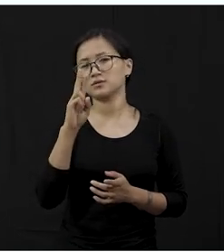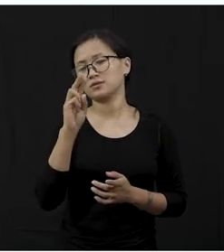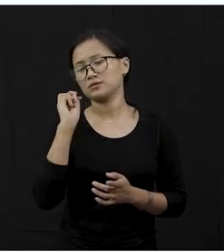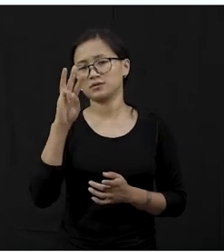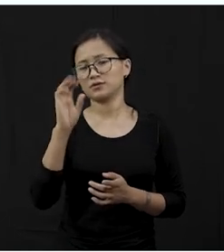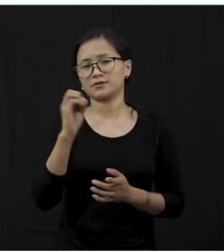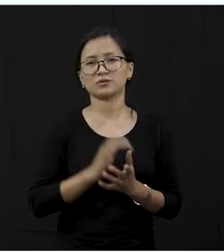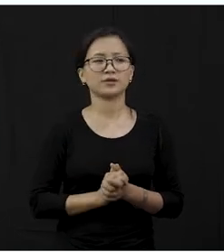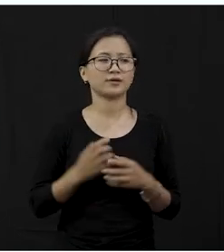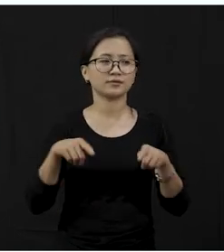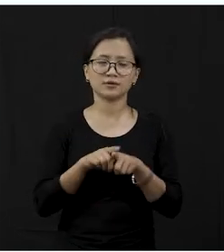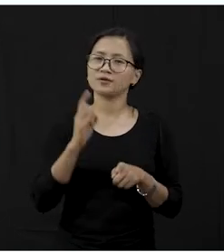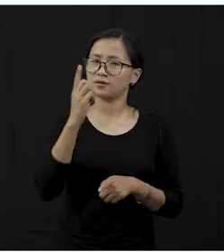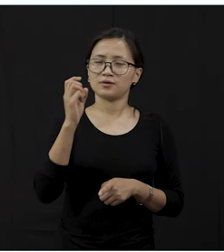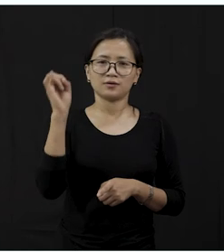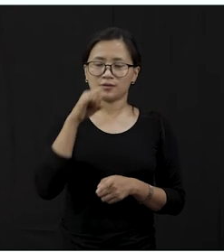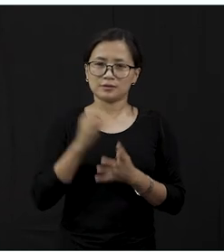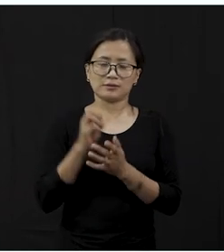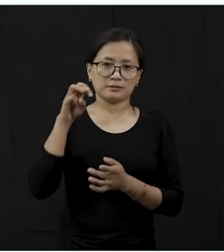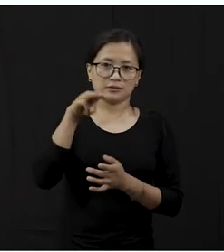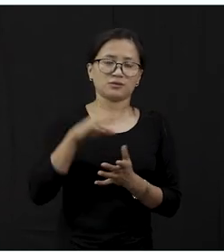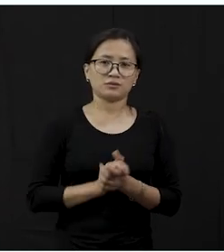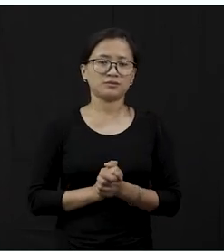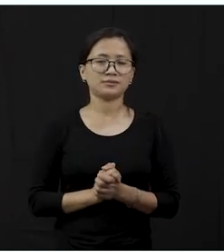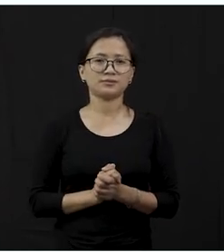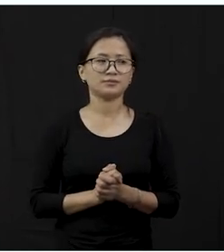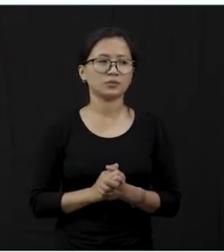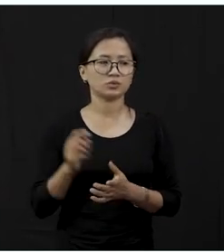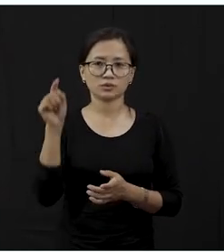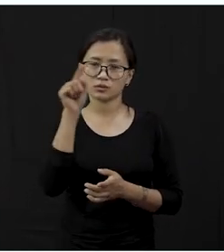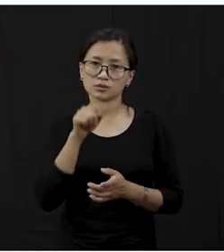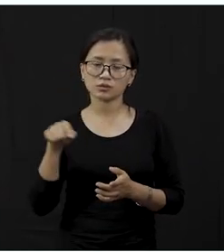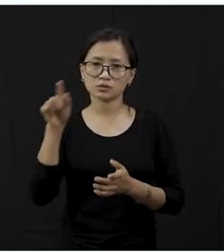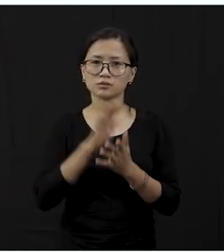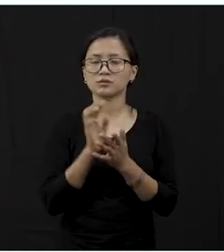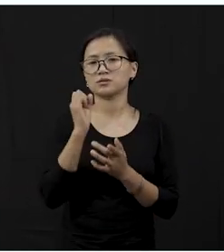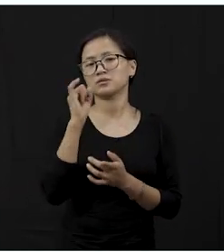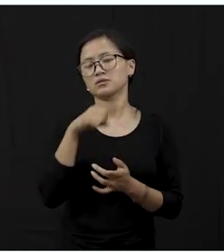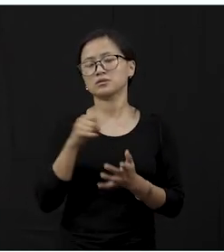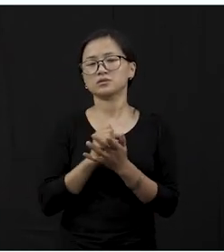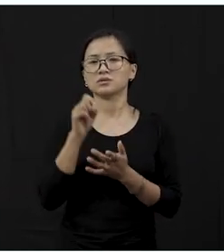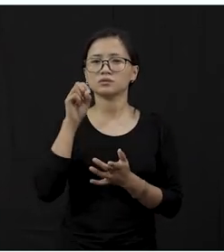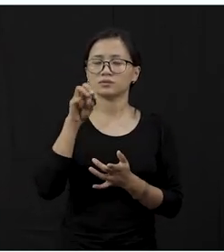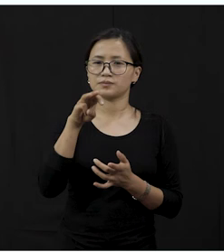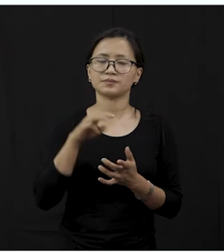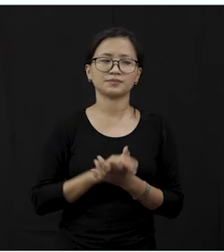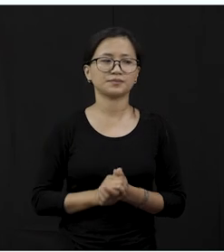5,830, and 6,000. So here 6,000 is greater, so we will circle the 6,000 number.